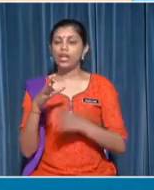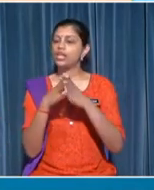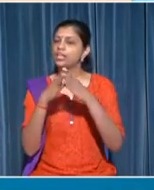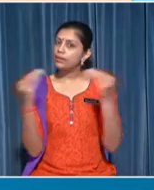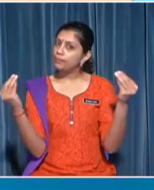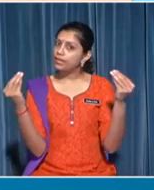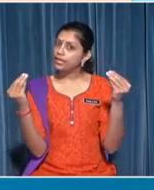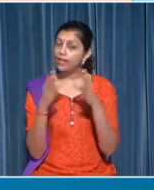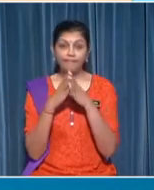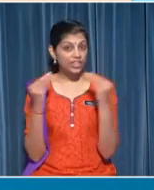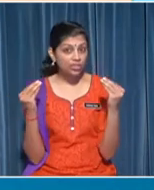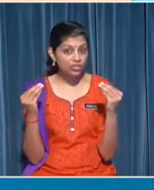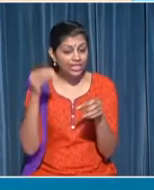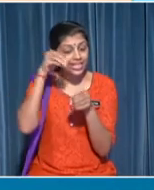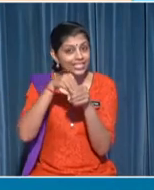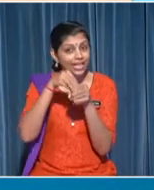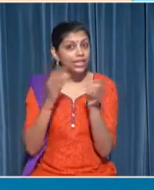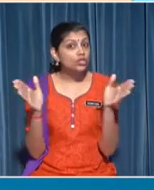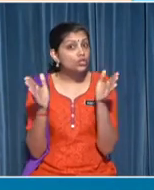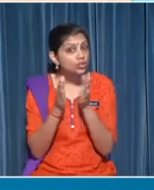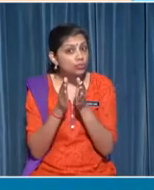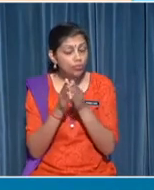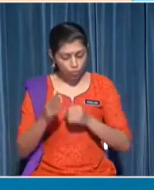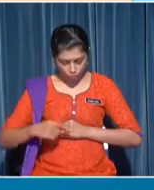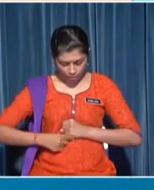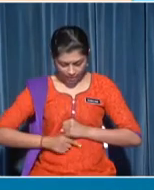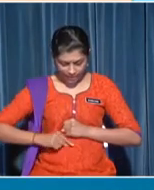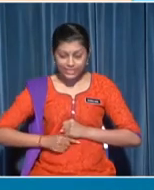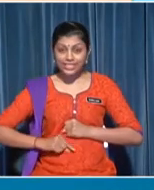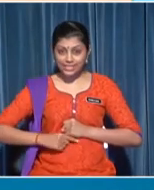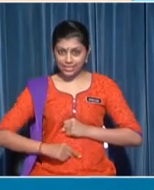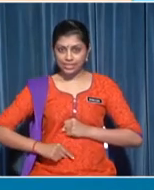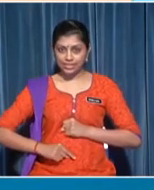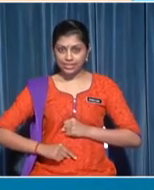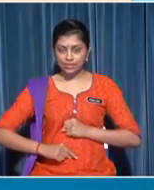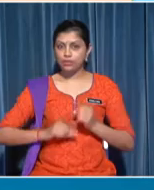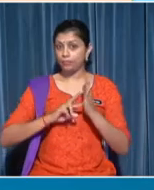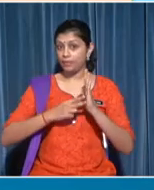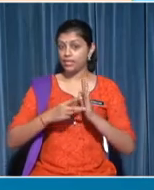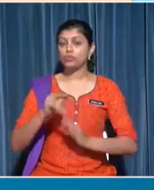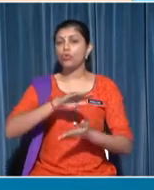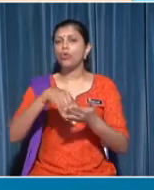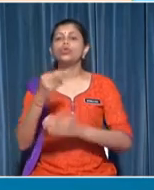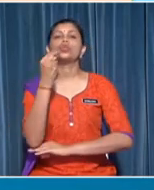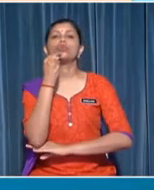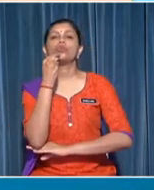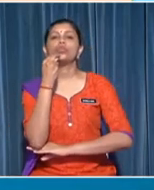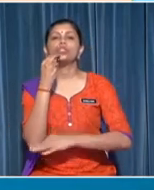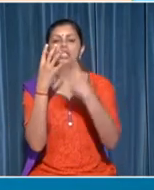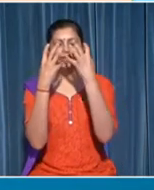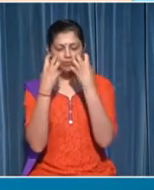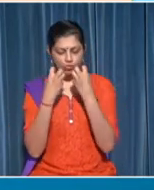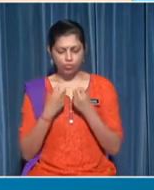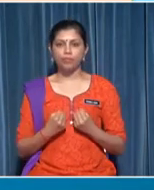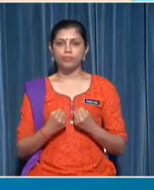intestine. That means all nutrients are finally absorbed into our body,